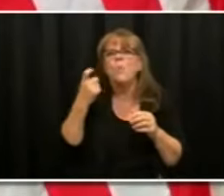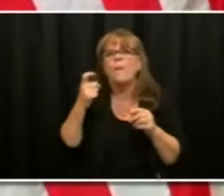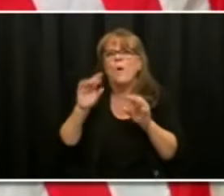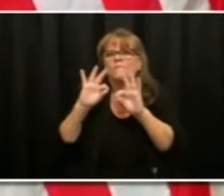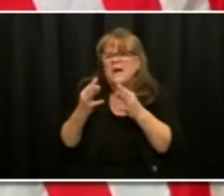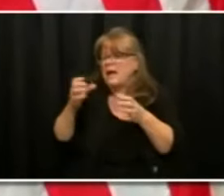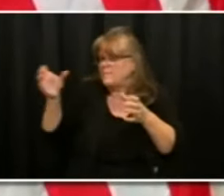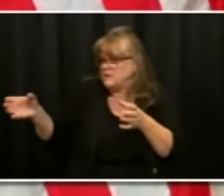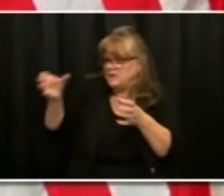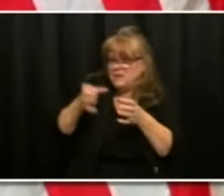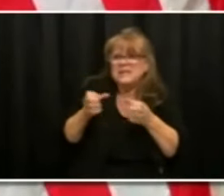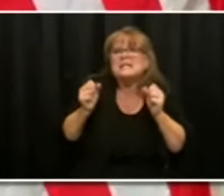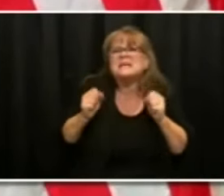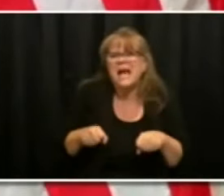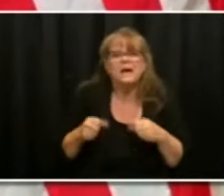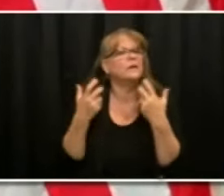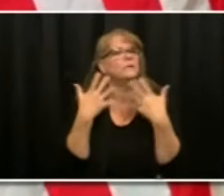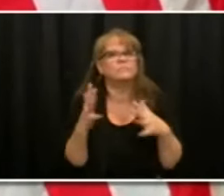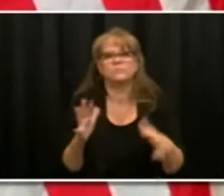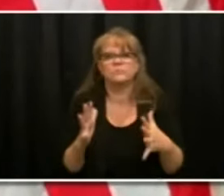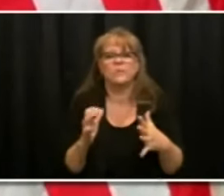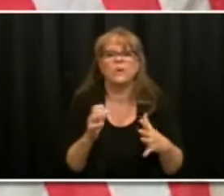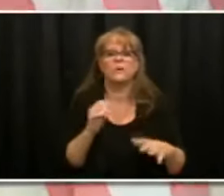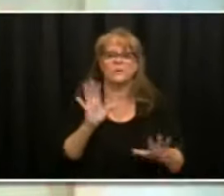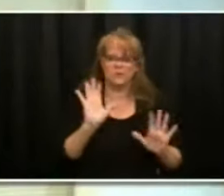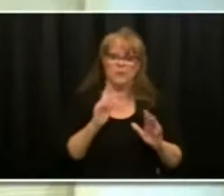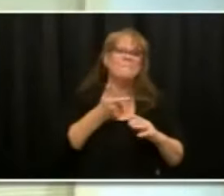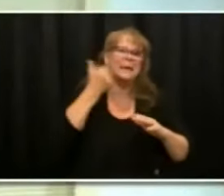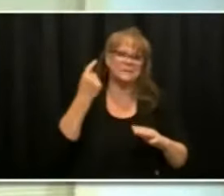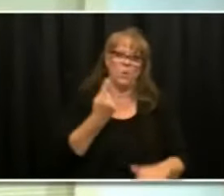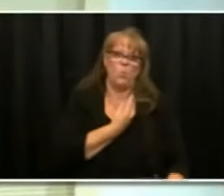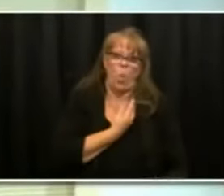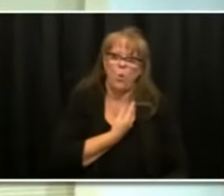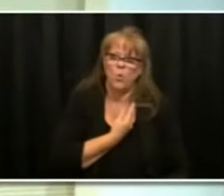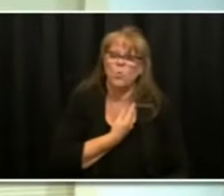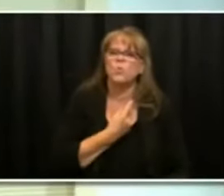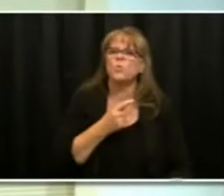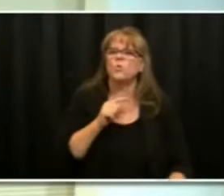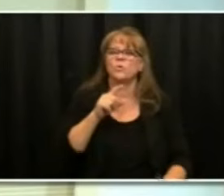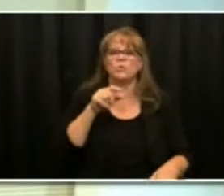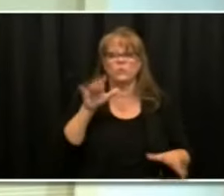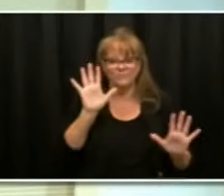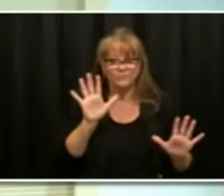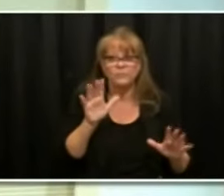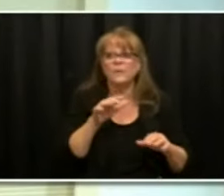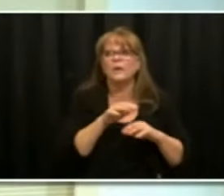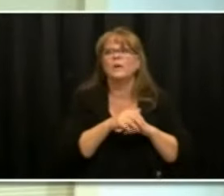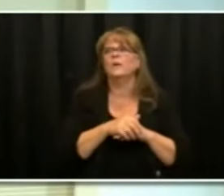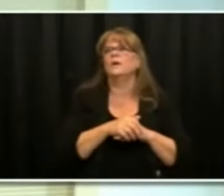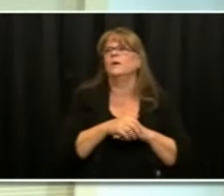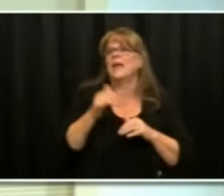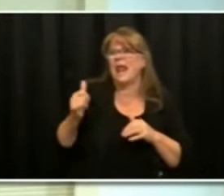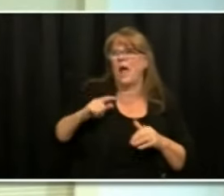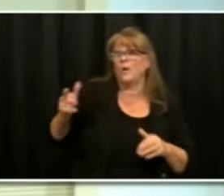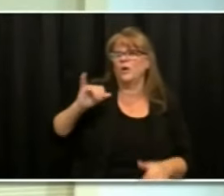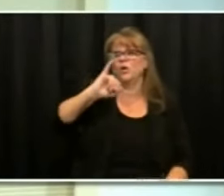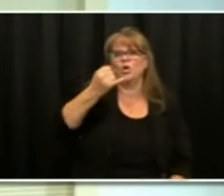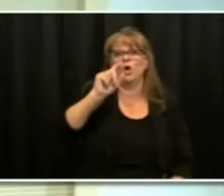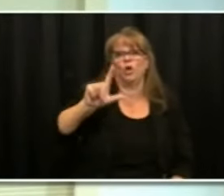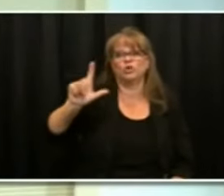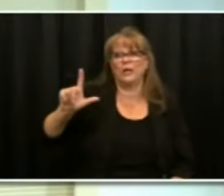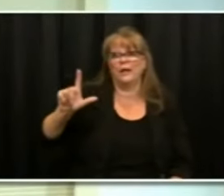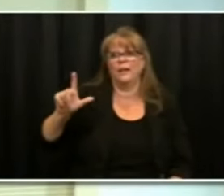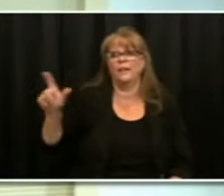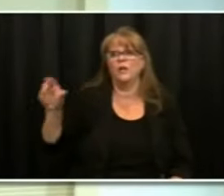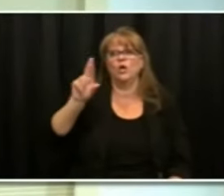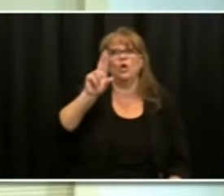distancing from others. Now I'll turn it over to Jill Ryan to discuss this approach with local government using the dial to